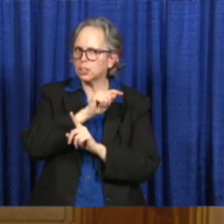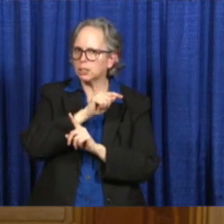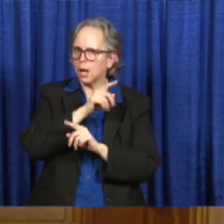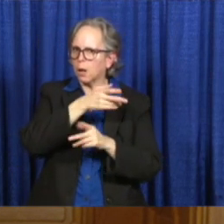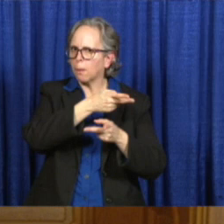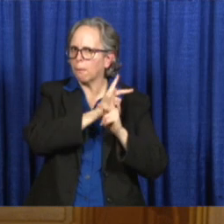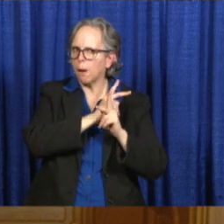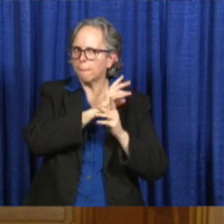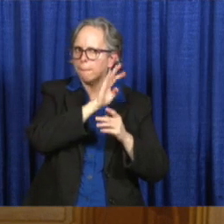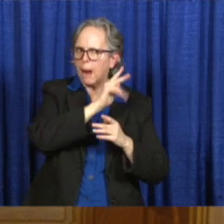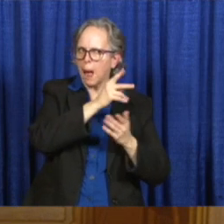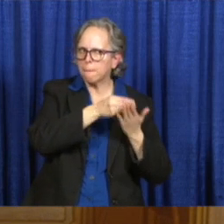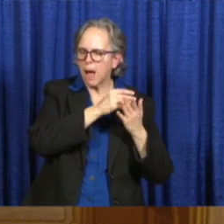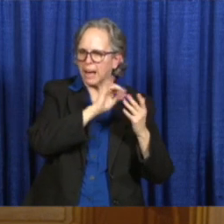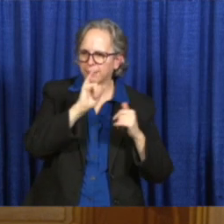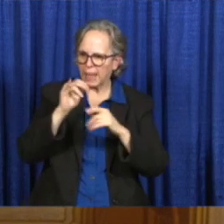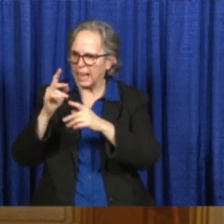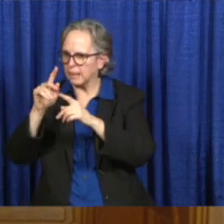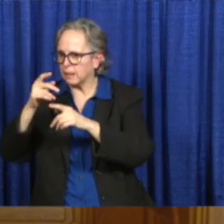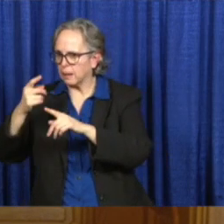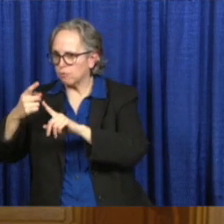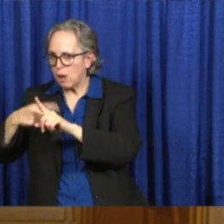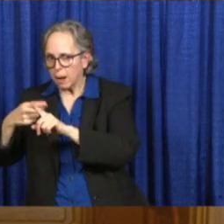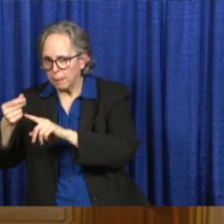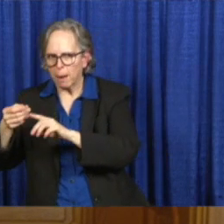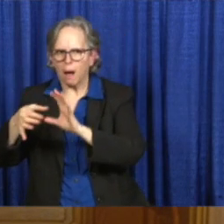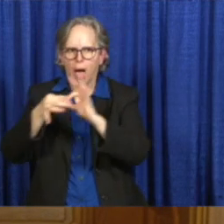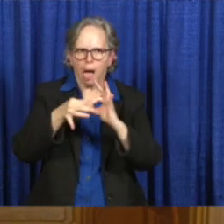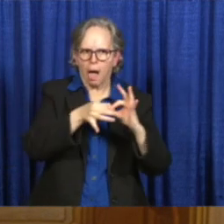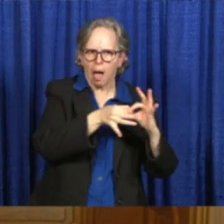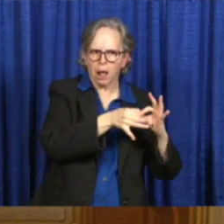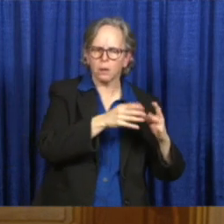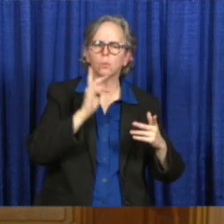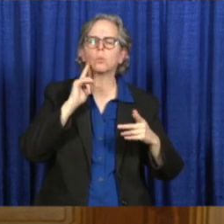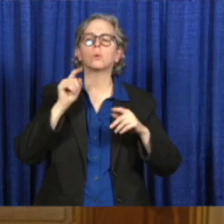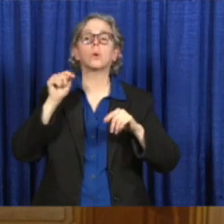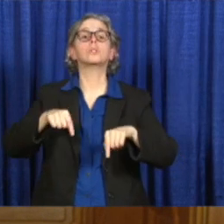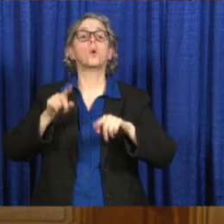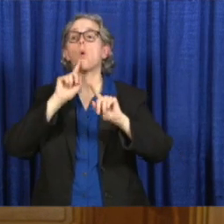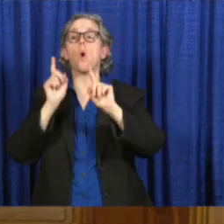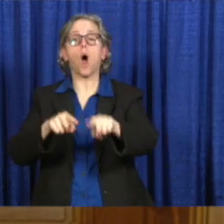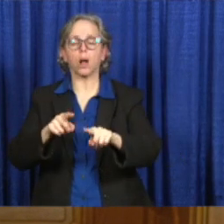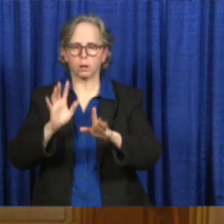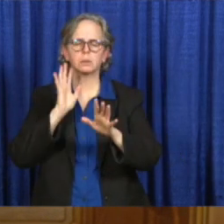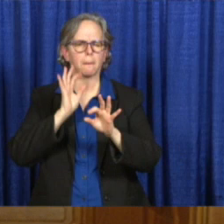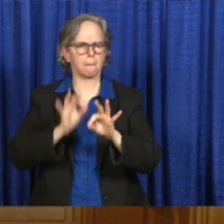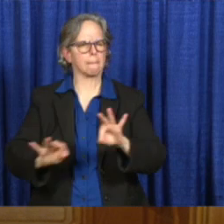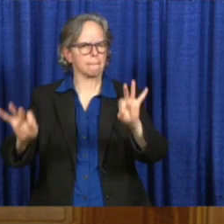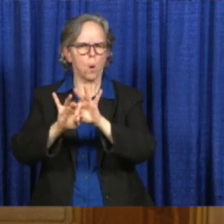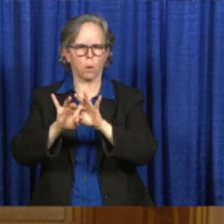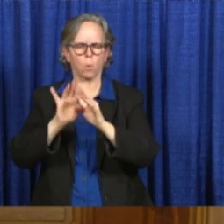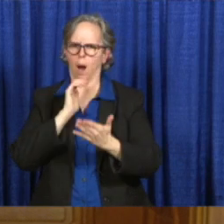order was very, very important. A lot of people who really understand